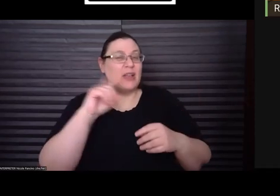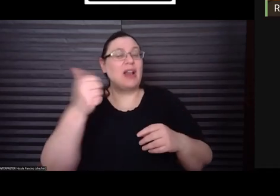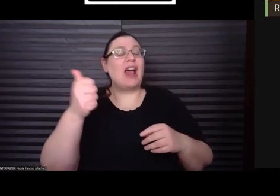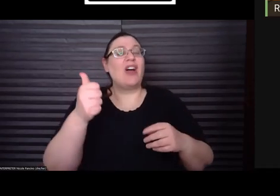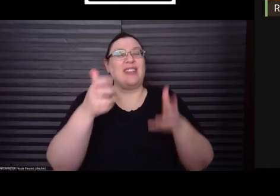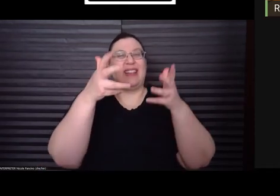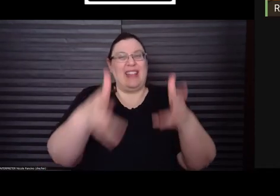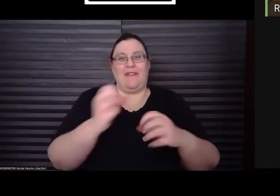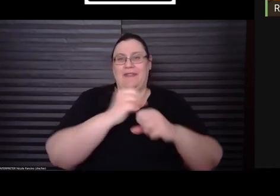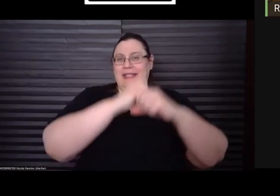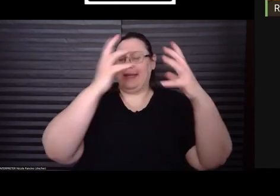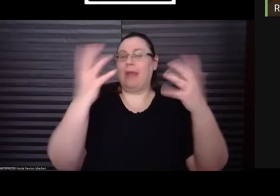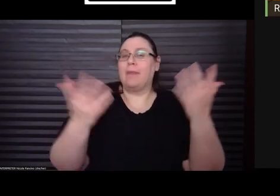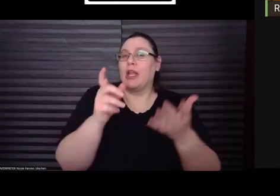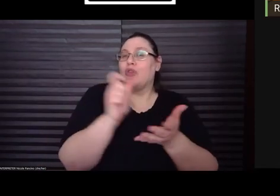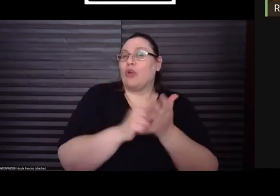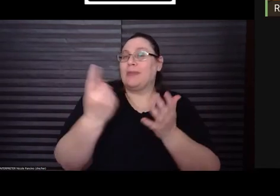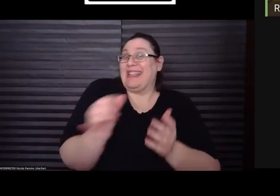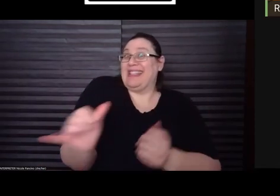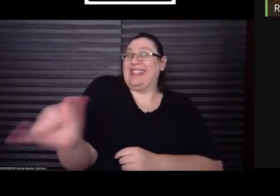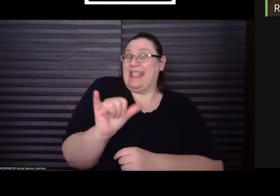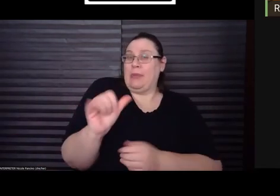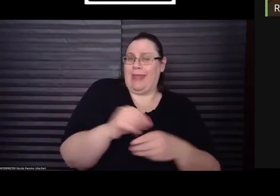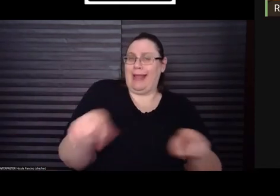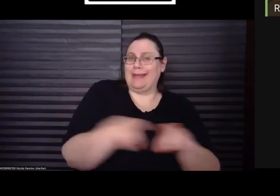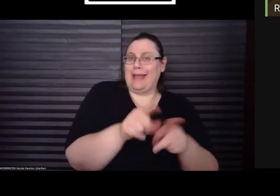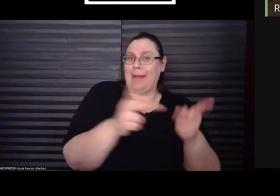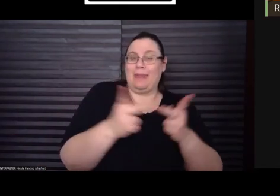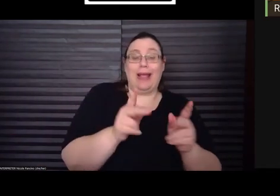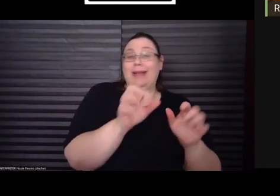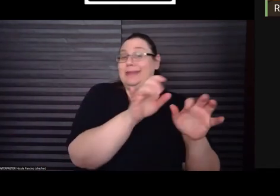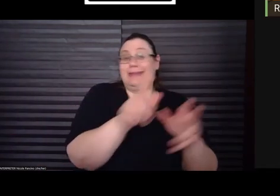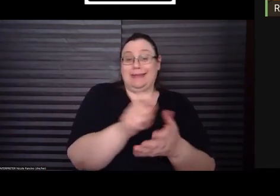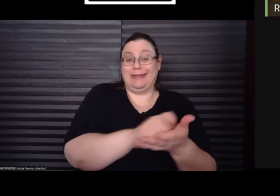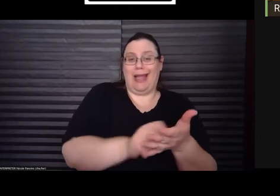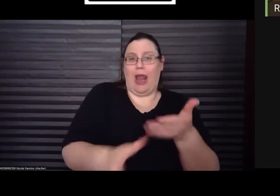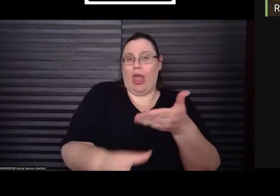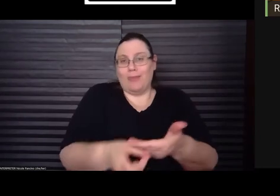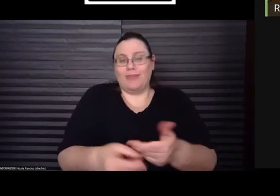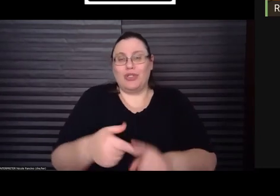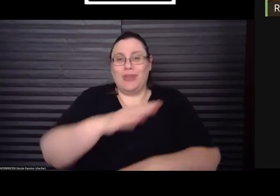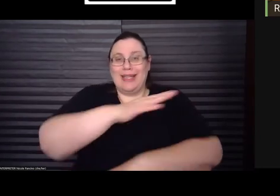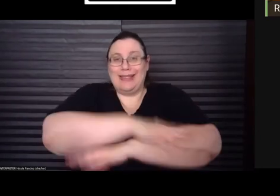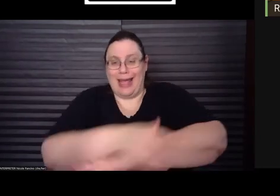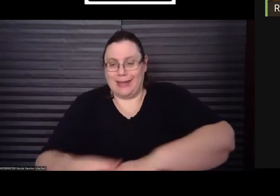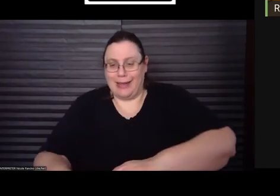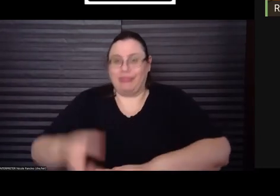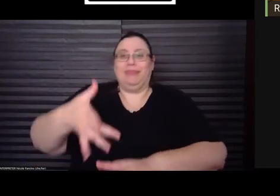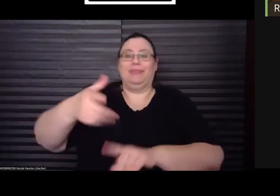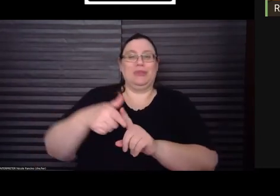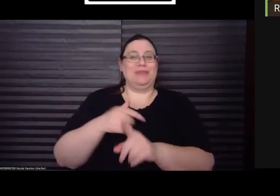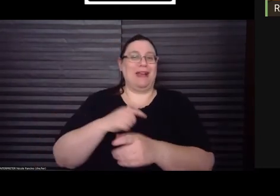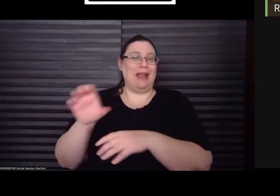must have left that scene, you know, or written something like it there, you know. So I would absolutely buy